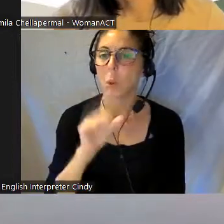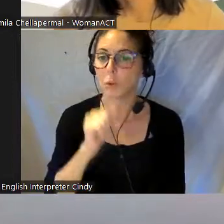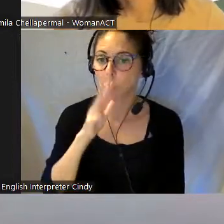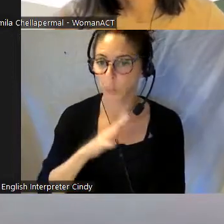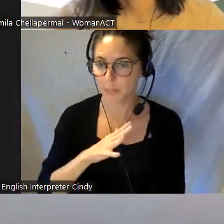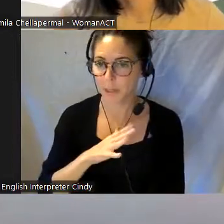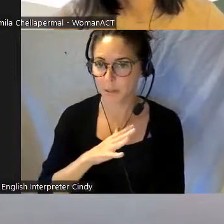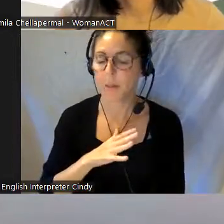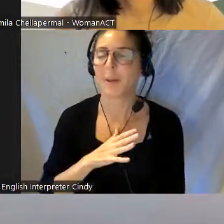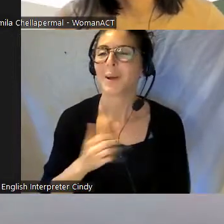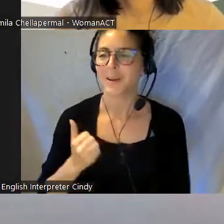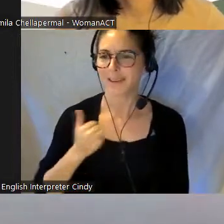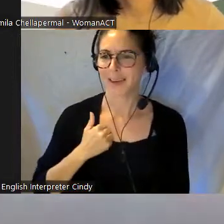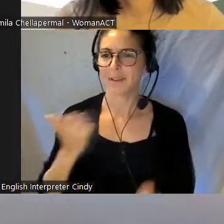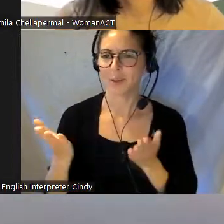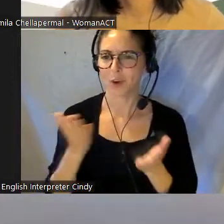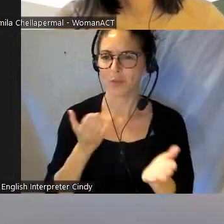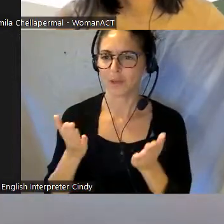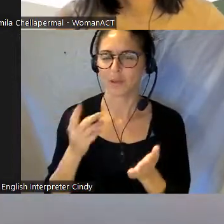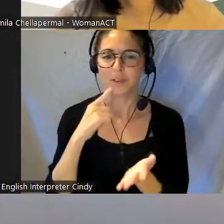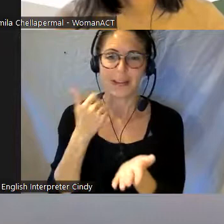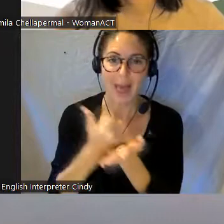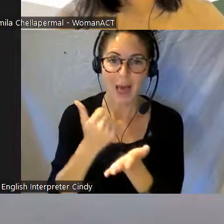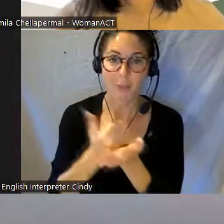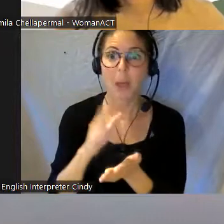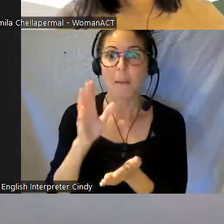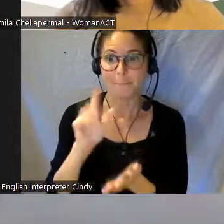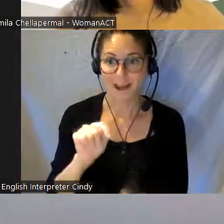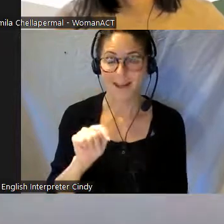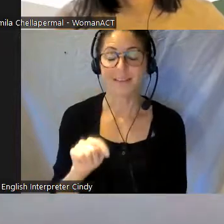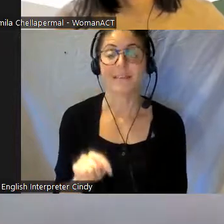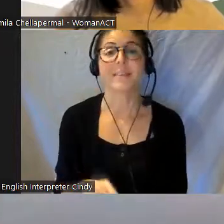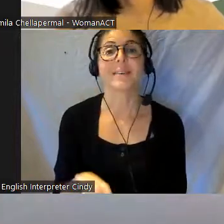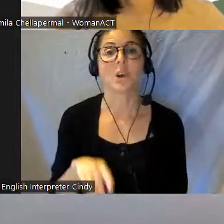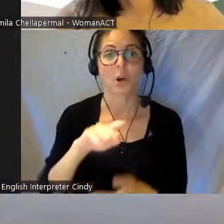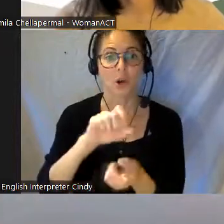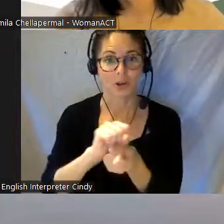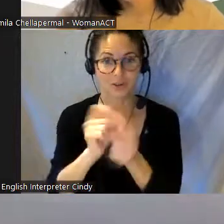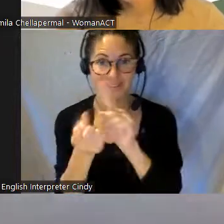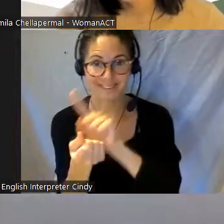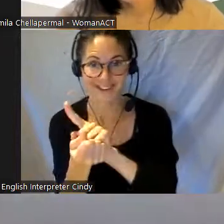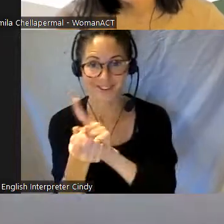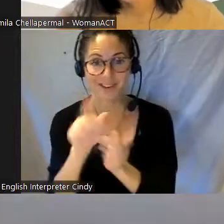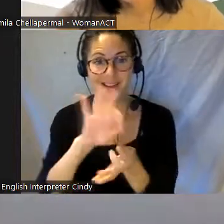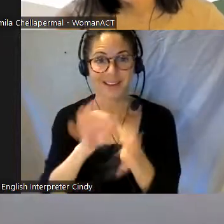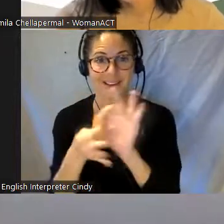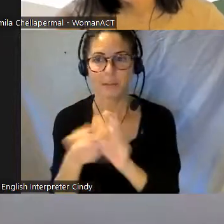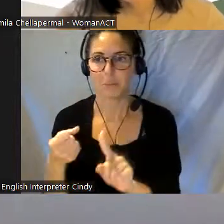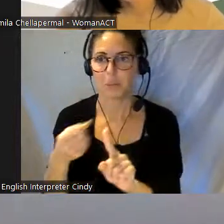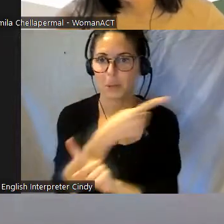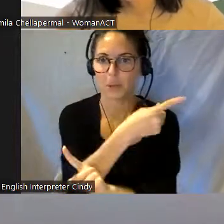Service Canada getting assistance, and the translation wasn't what she was saying. How is there services